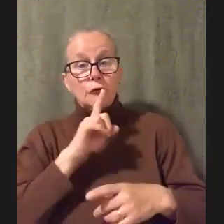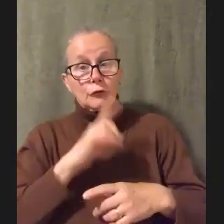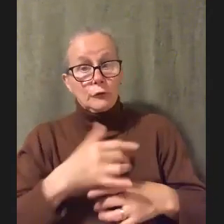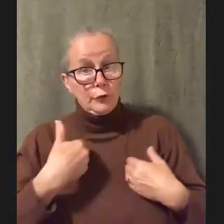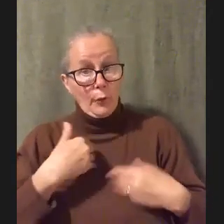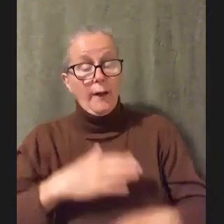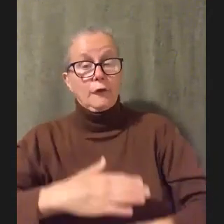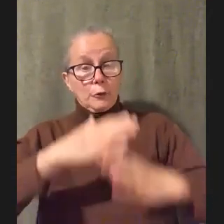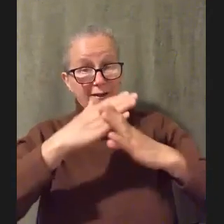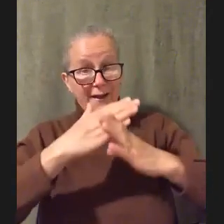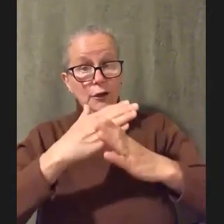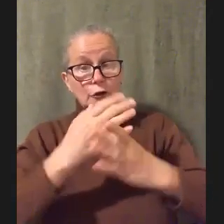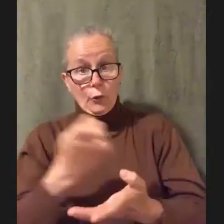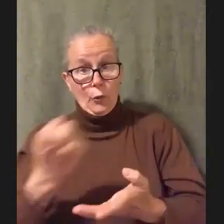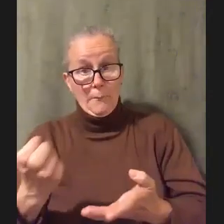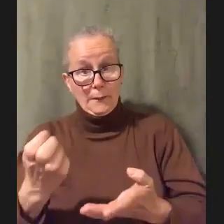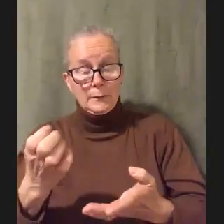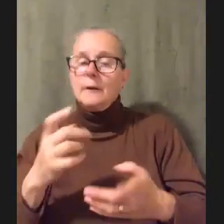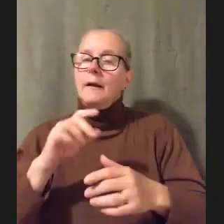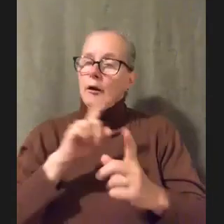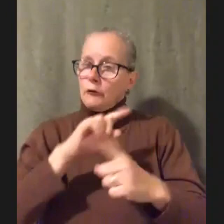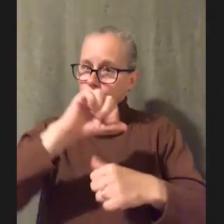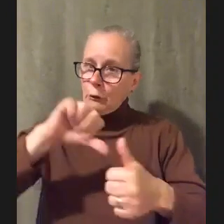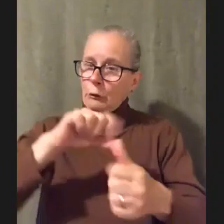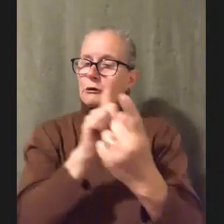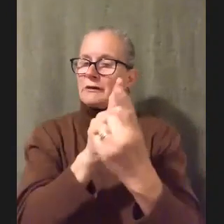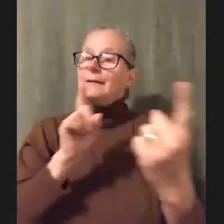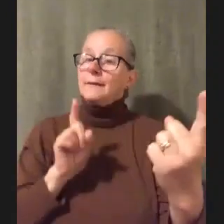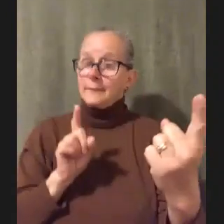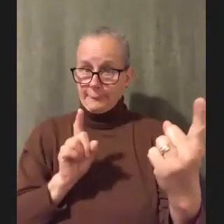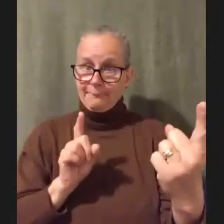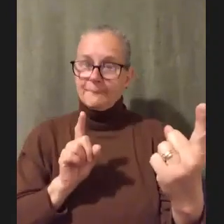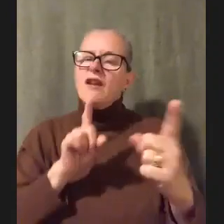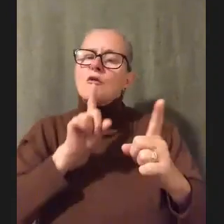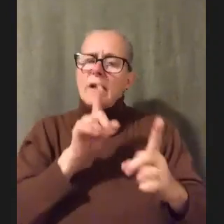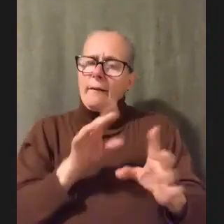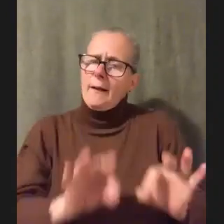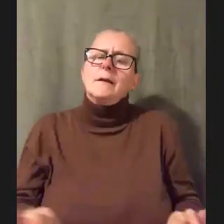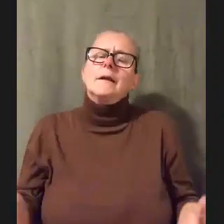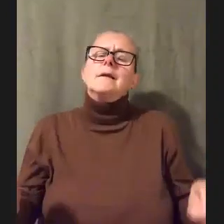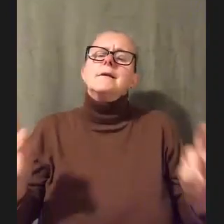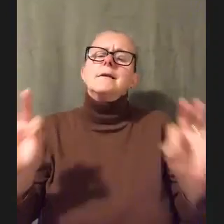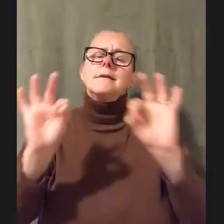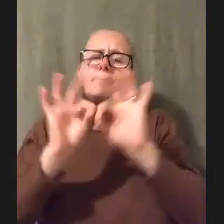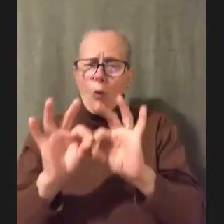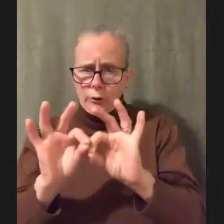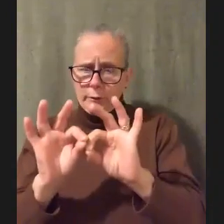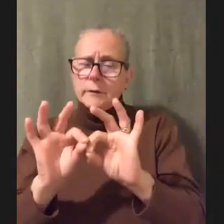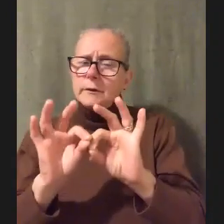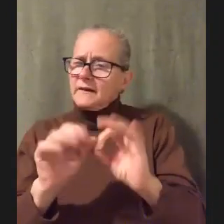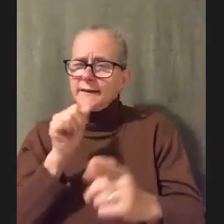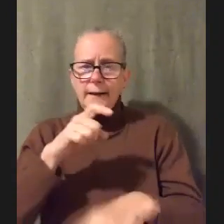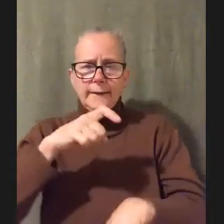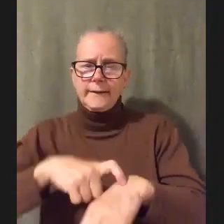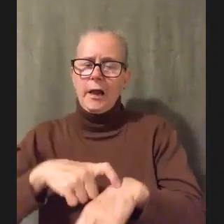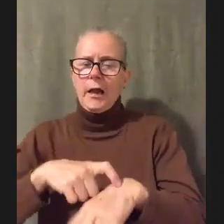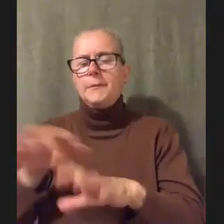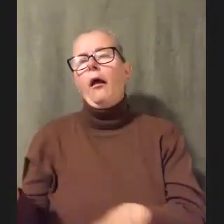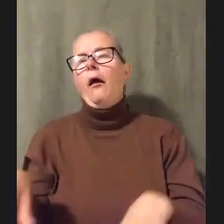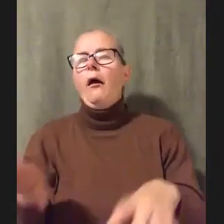protection equipment, keeping your social distancing, that's all vitally important. Yet it's not time